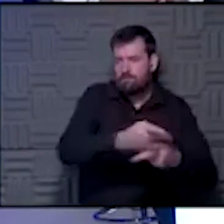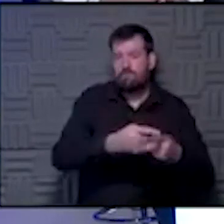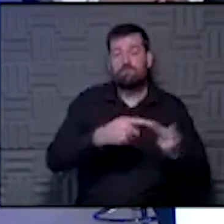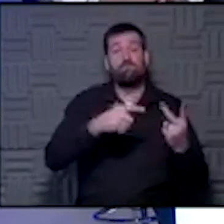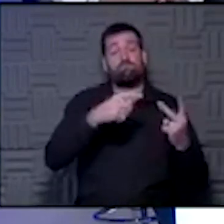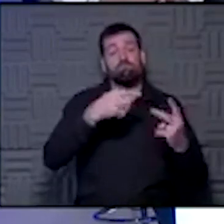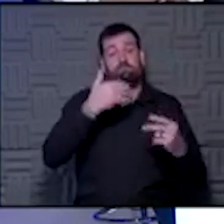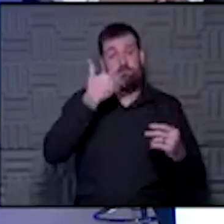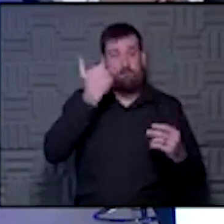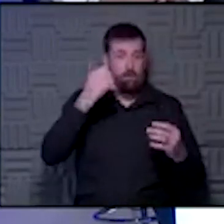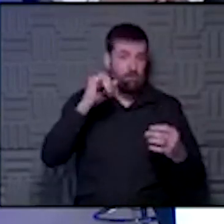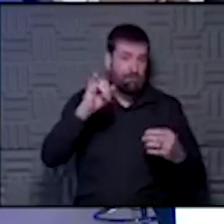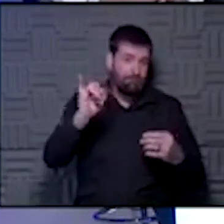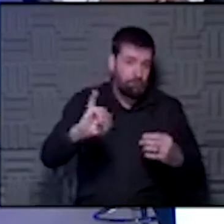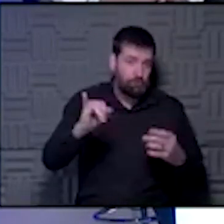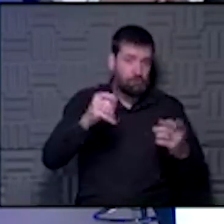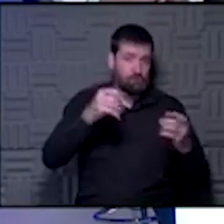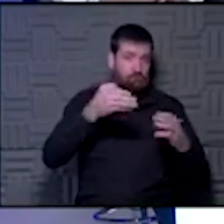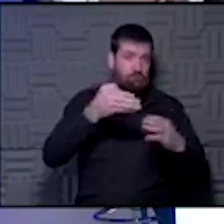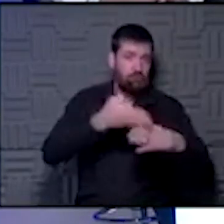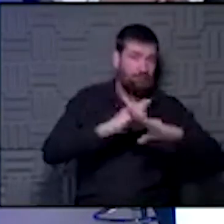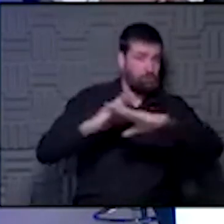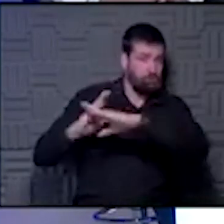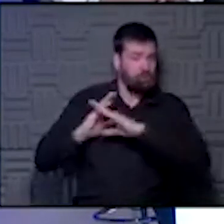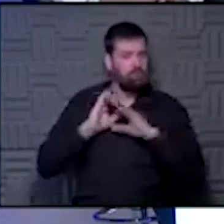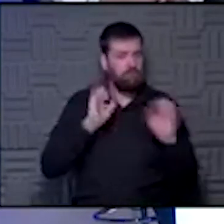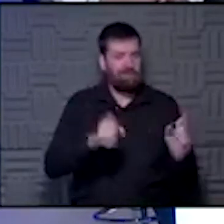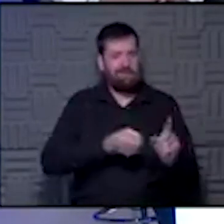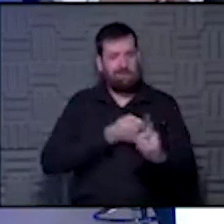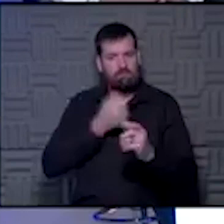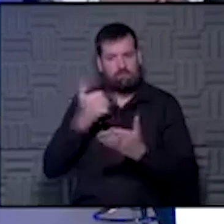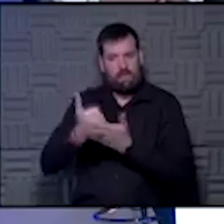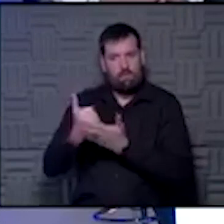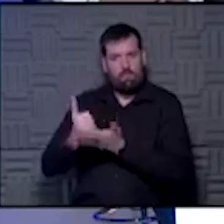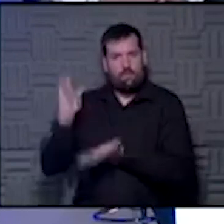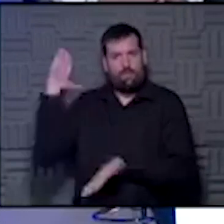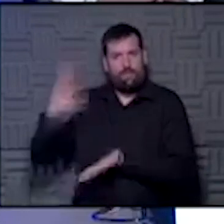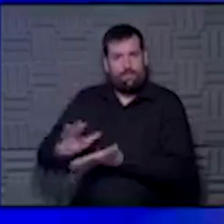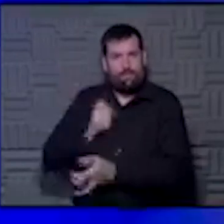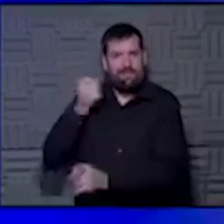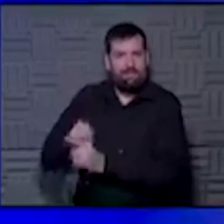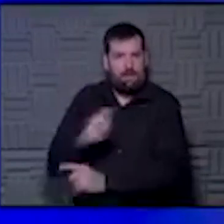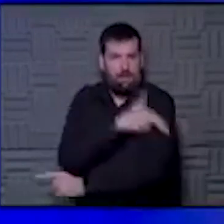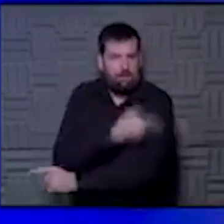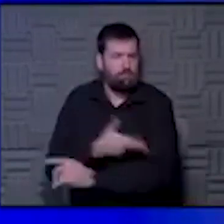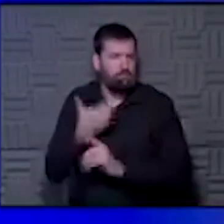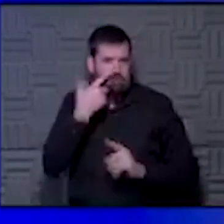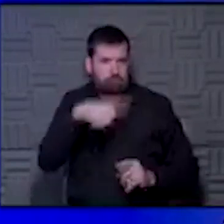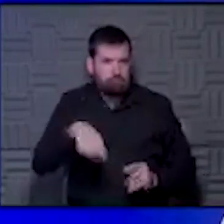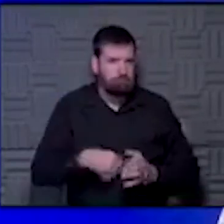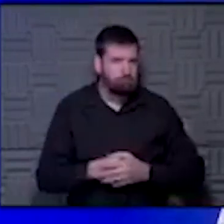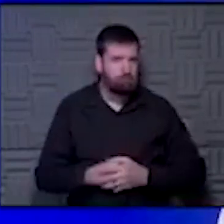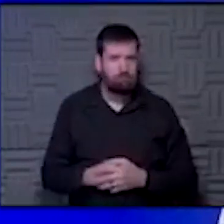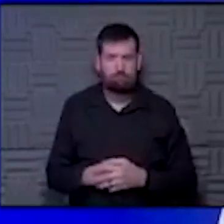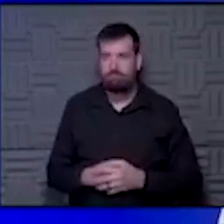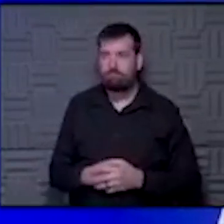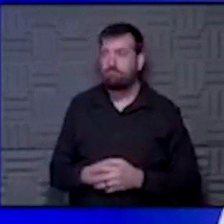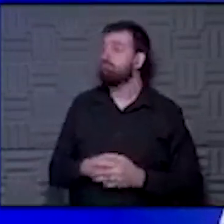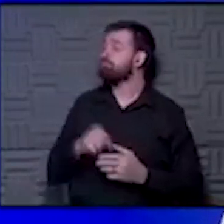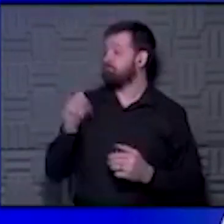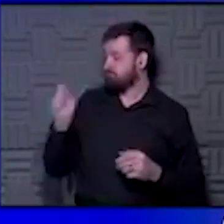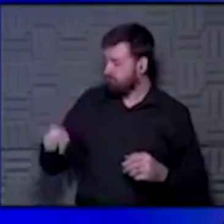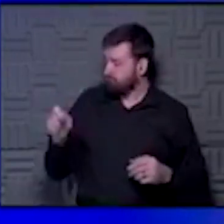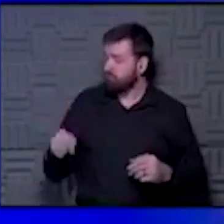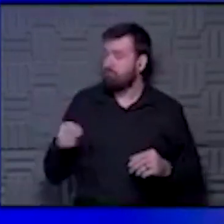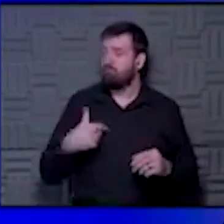prevention practices can help with the impact of hospitalizations. Yeah, as you